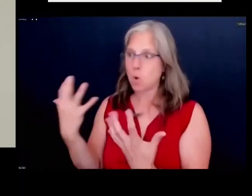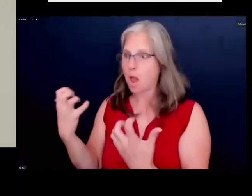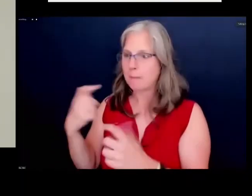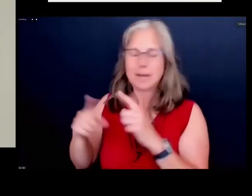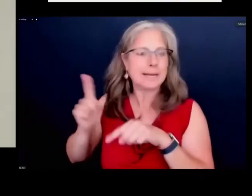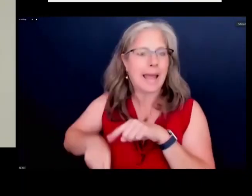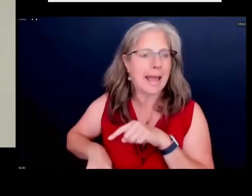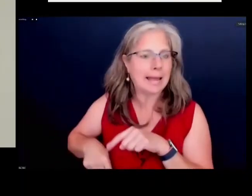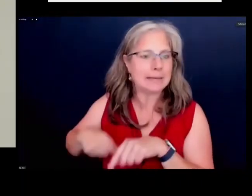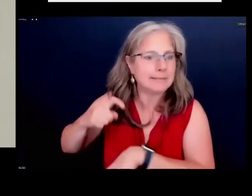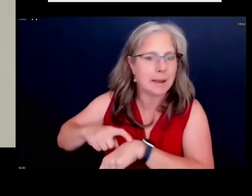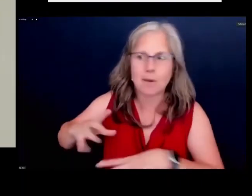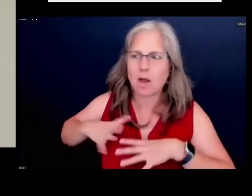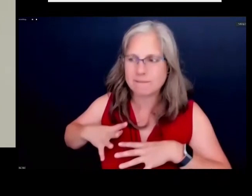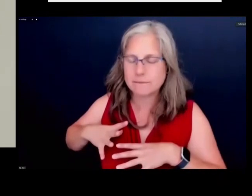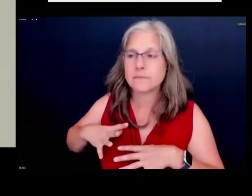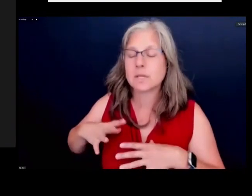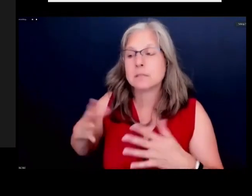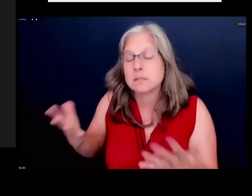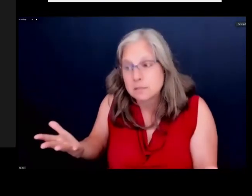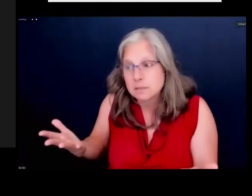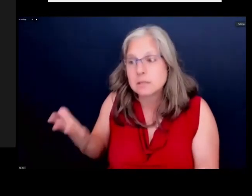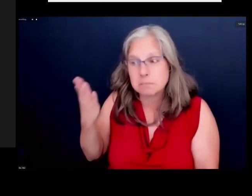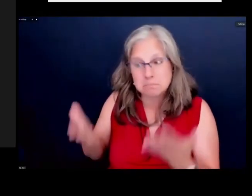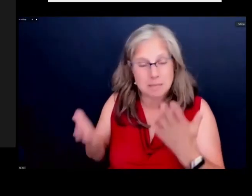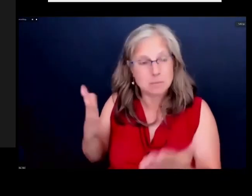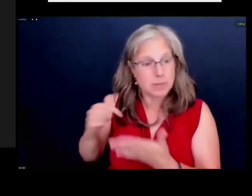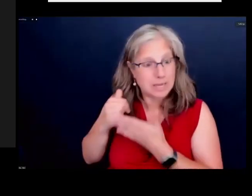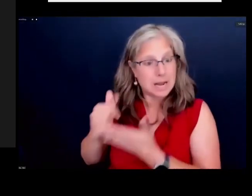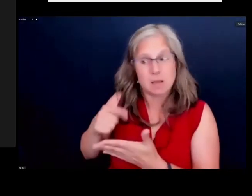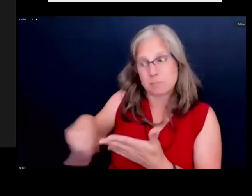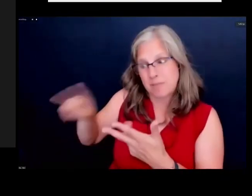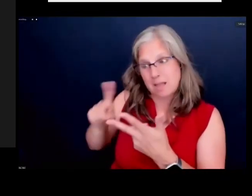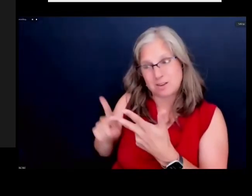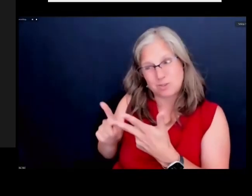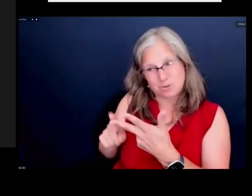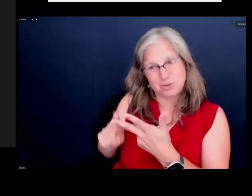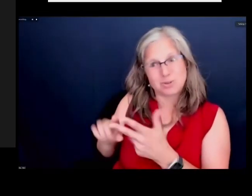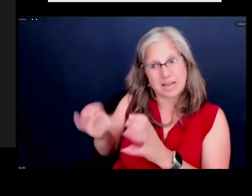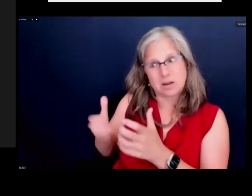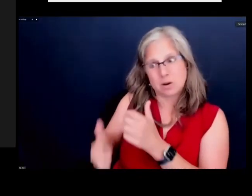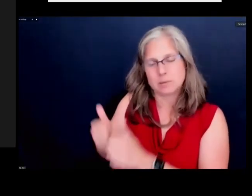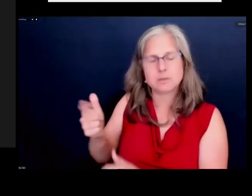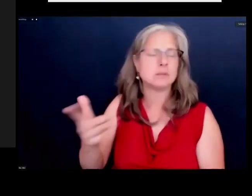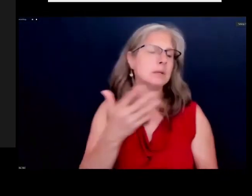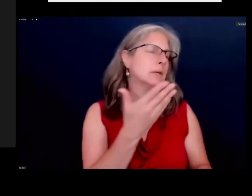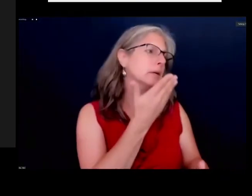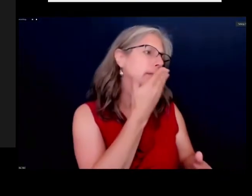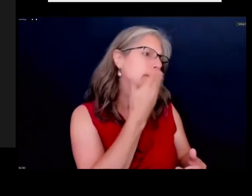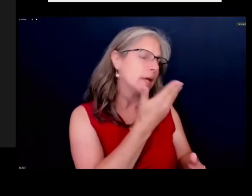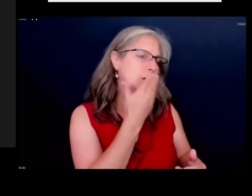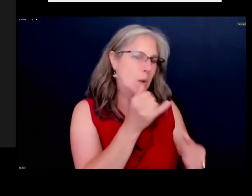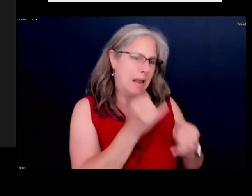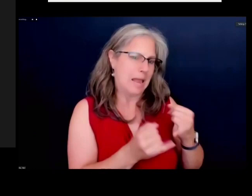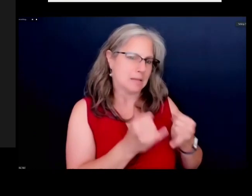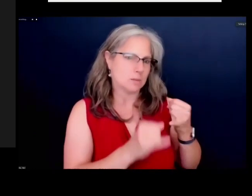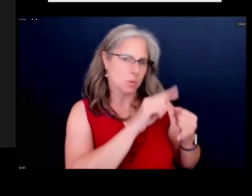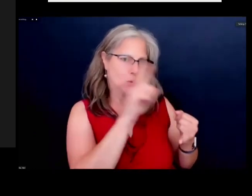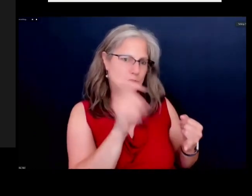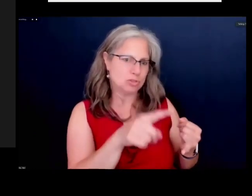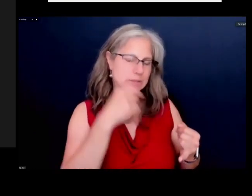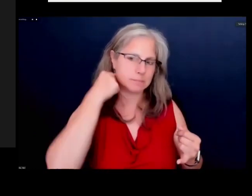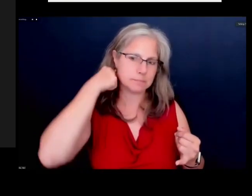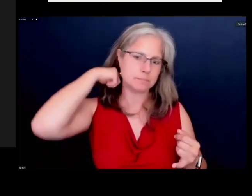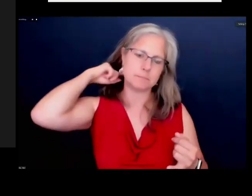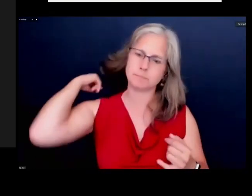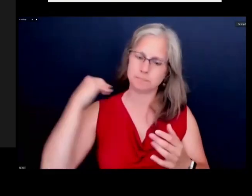we are looking into, and hopefully we can get help to those people. Okay, thank you so much. And my